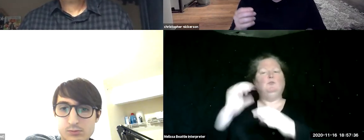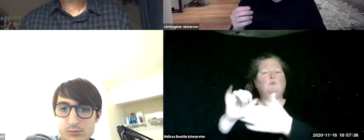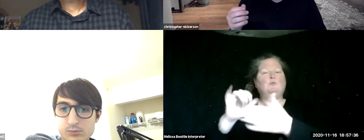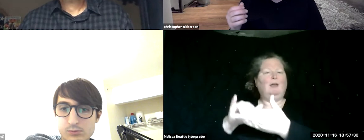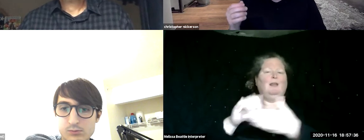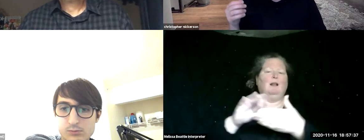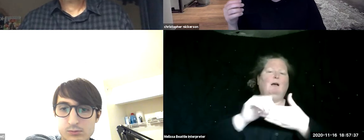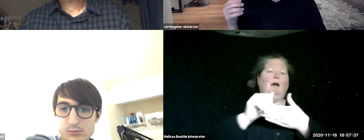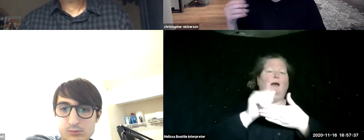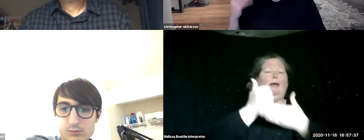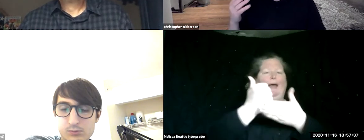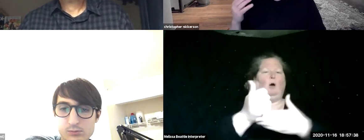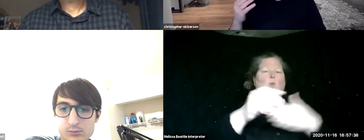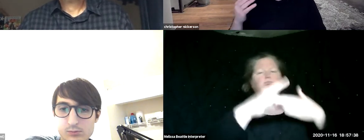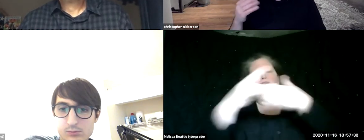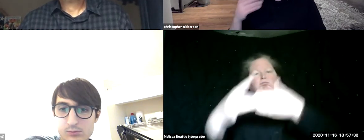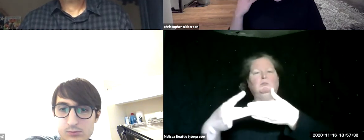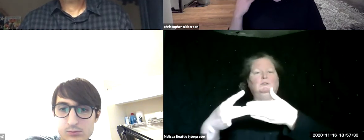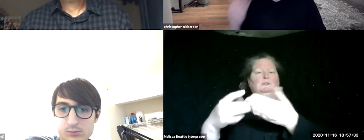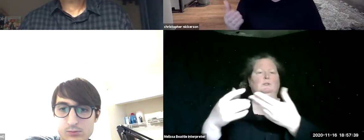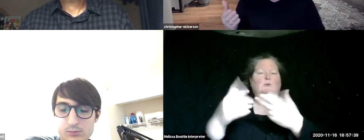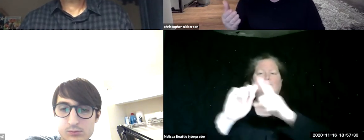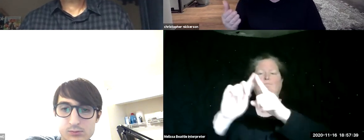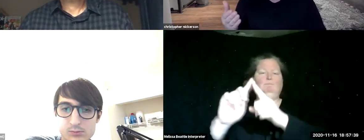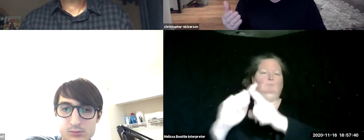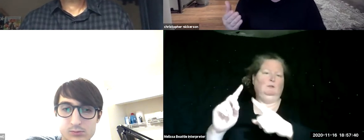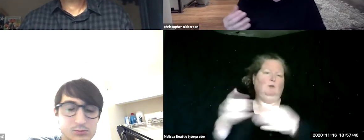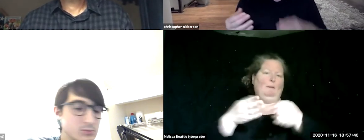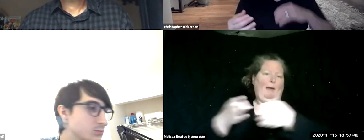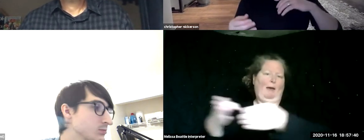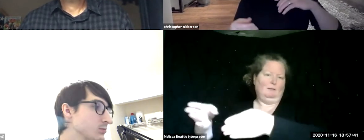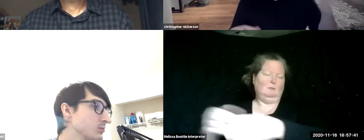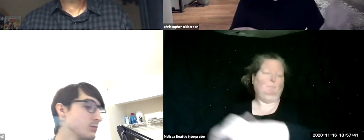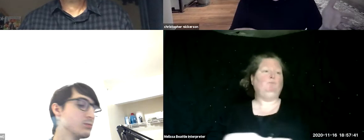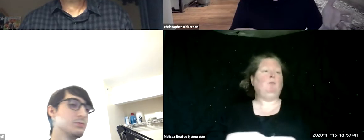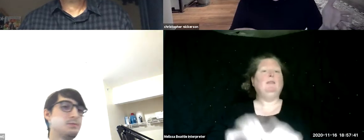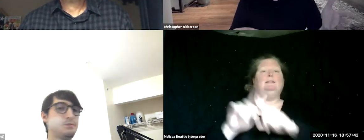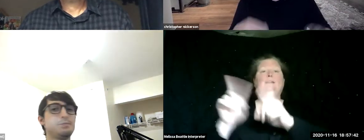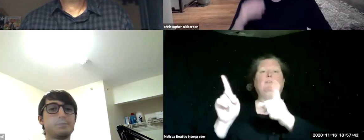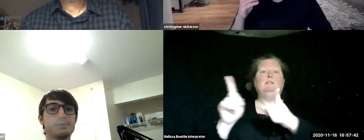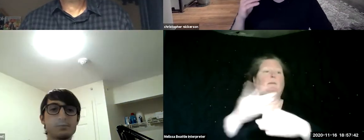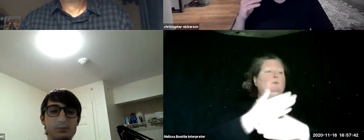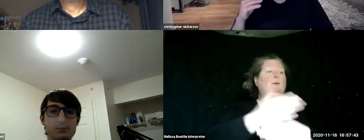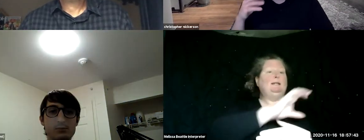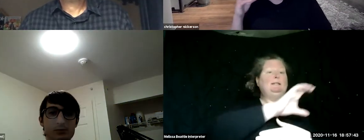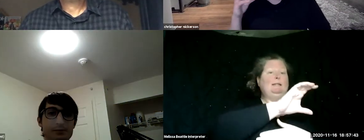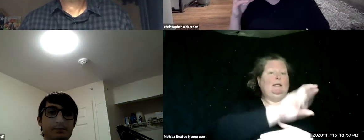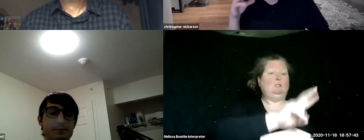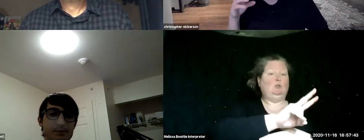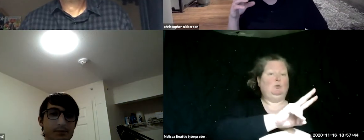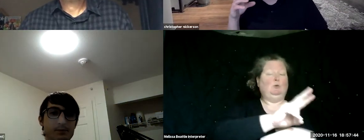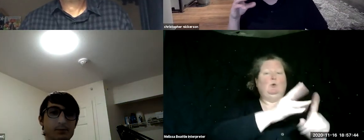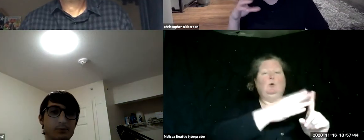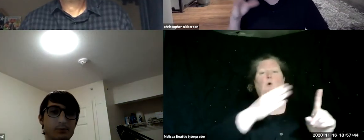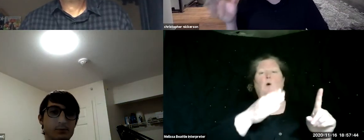interesting, right? Like the difference of writing an exploit versus C2 versus something that's